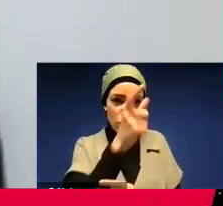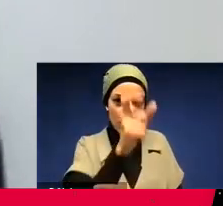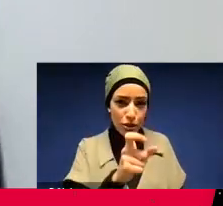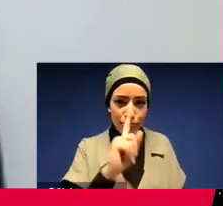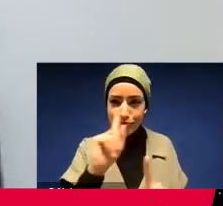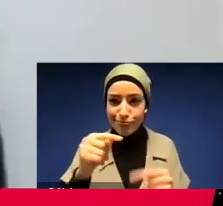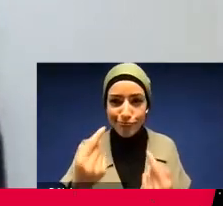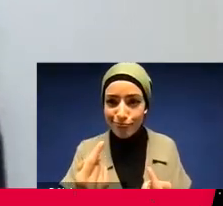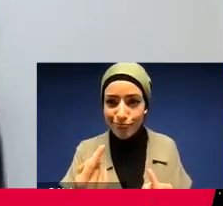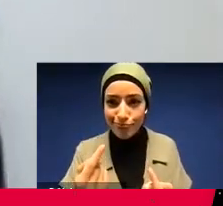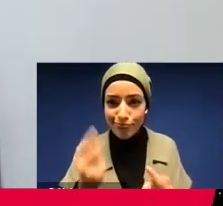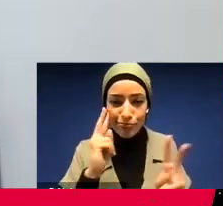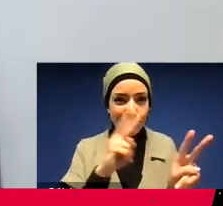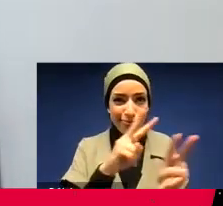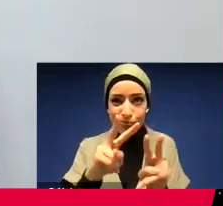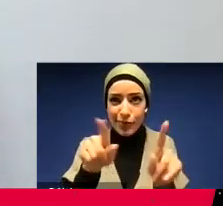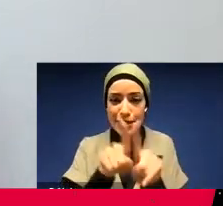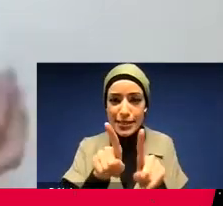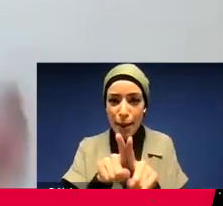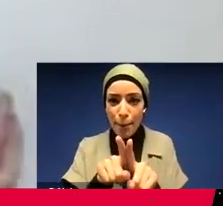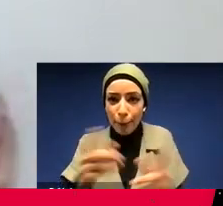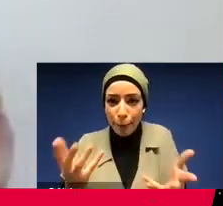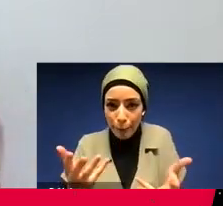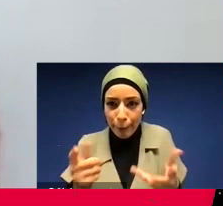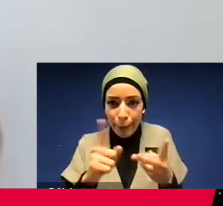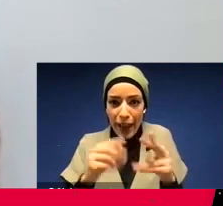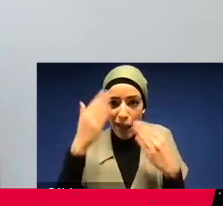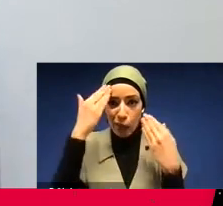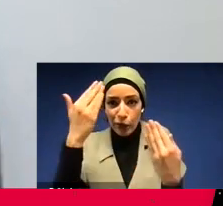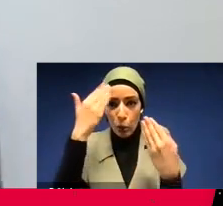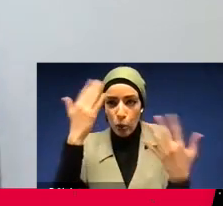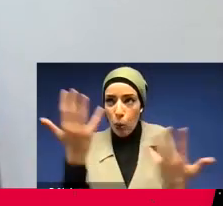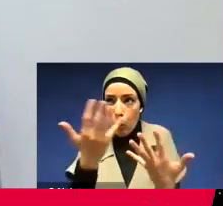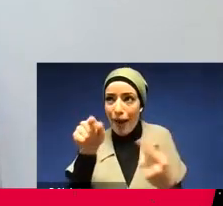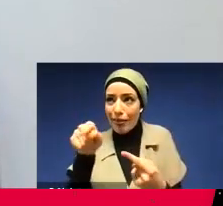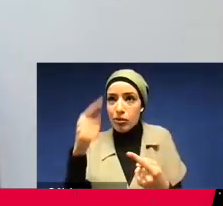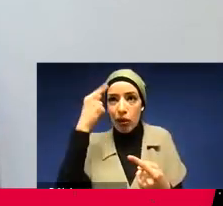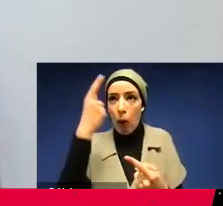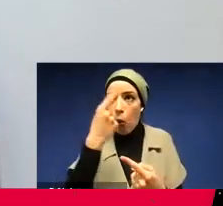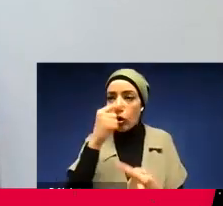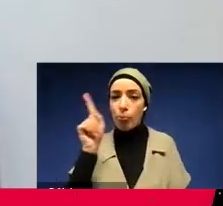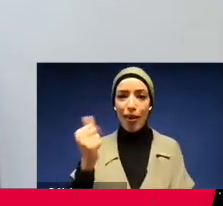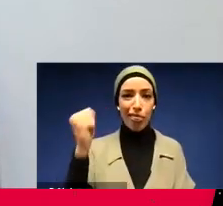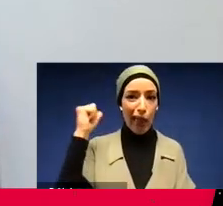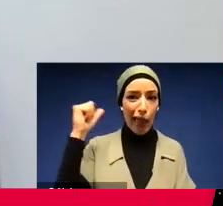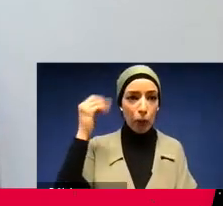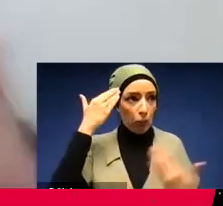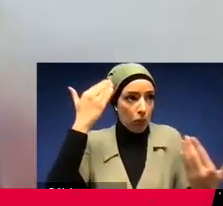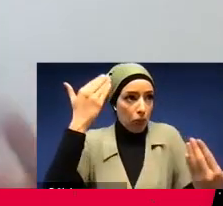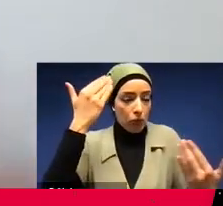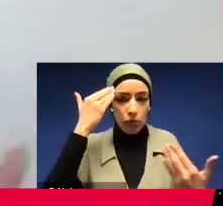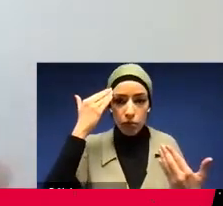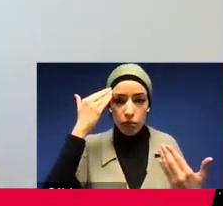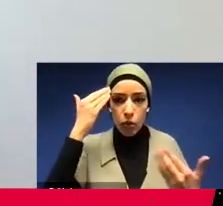that if you aren't told where this is, you will very easily think this is in your backyard. And so we need to